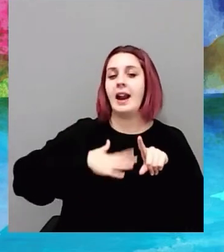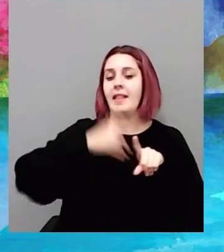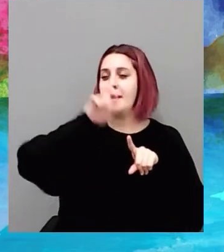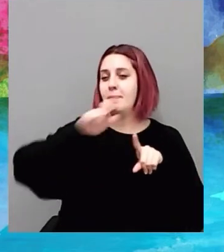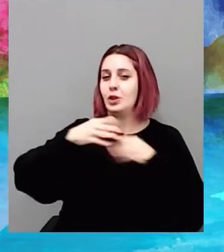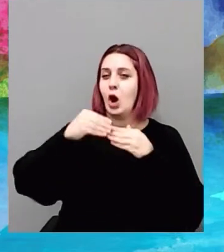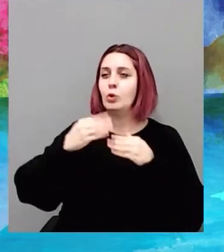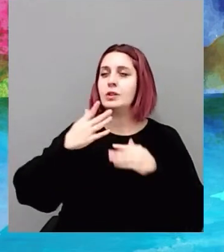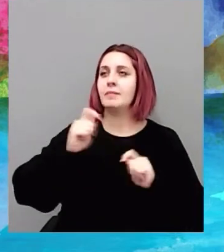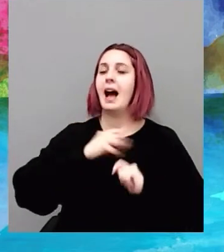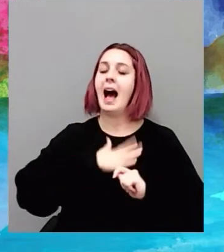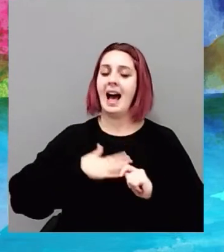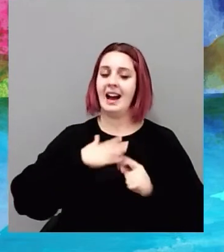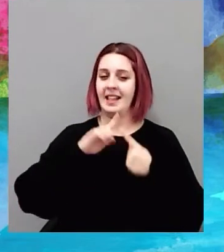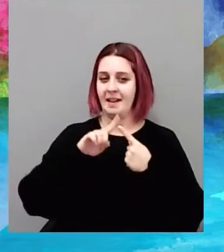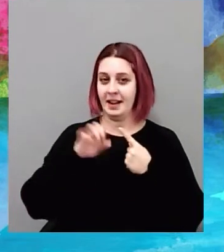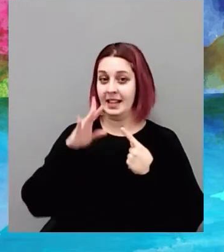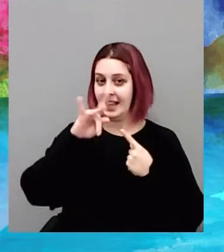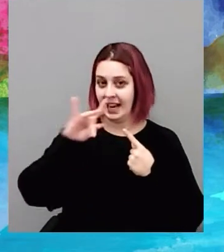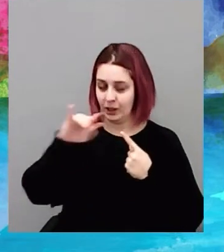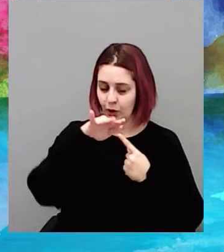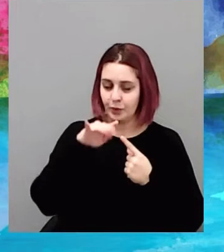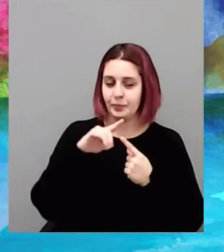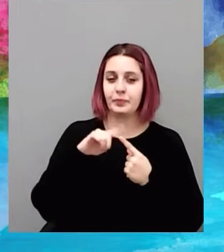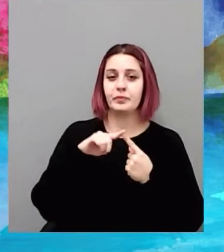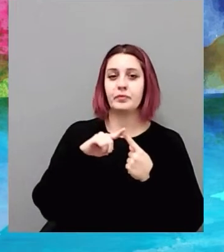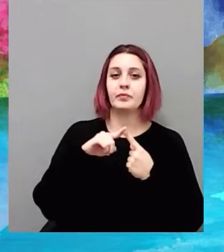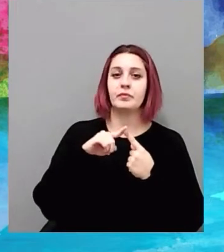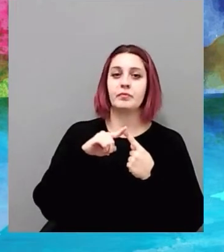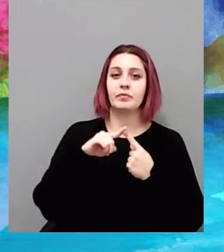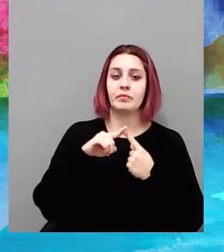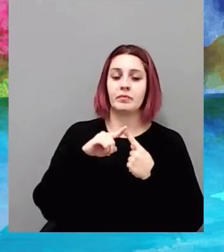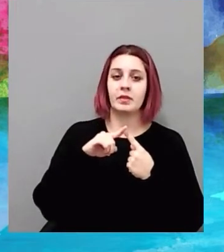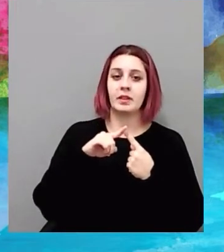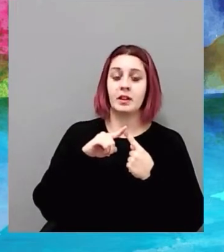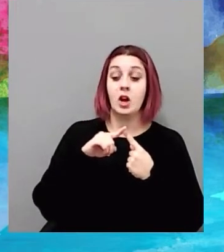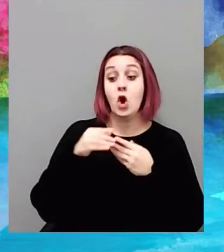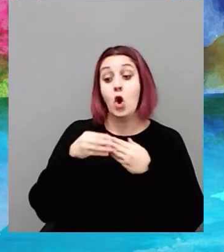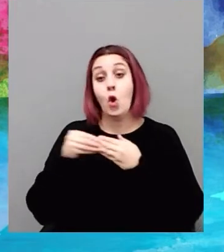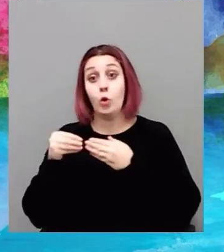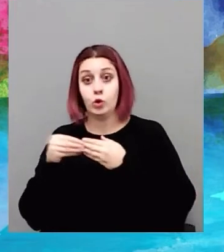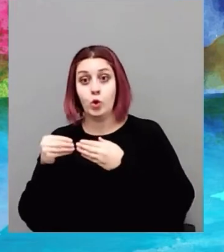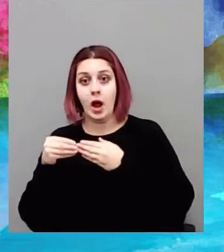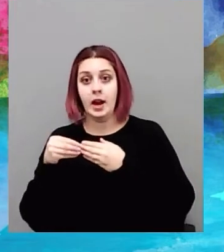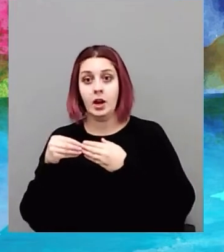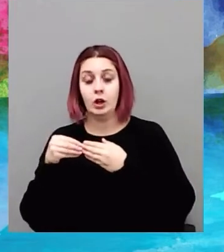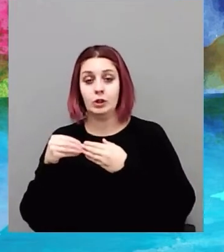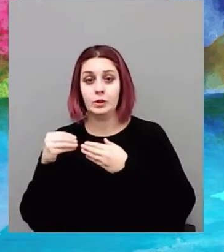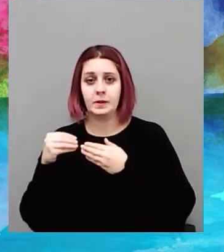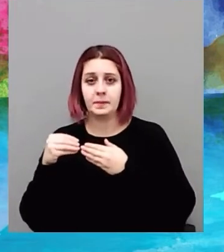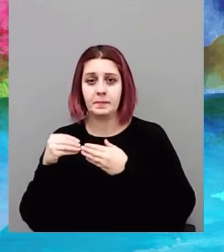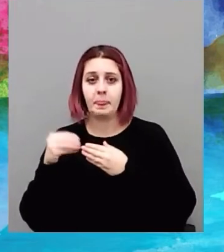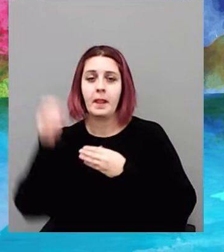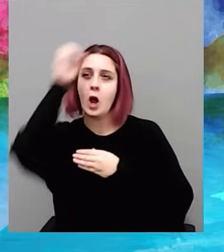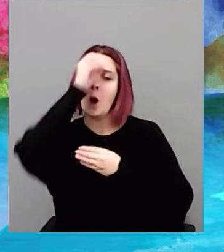accessibility information to the users. Users give their feedback, and the feedback goes to the territory. And also the needs are